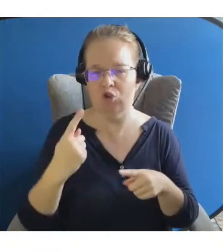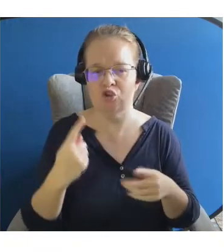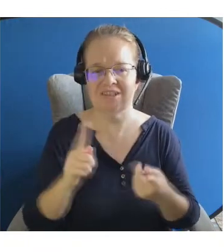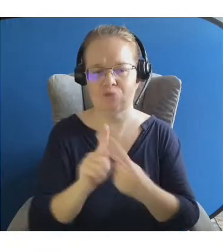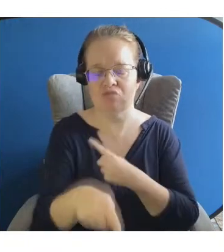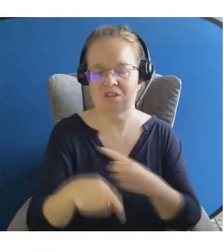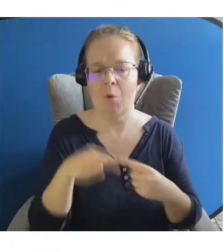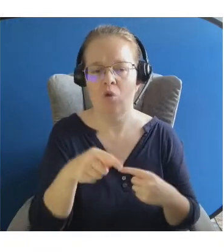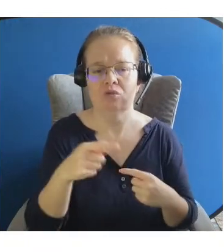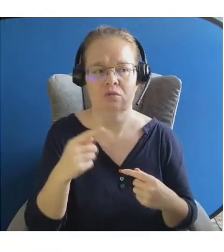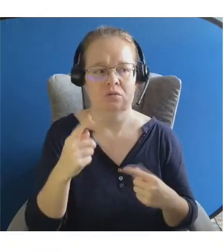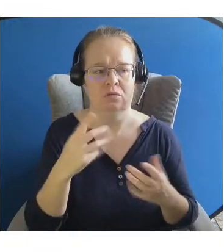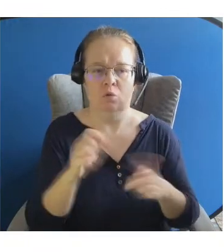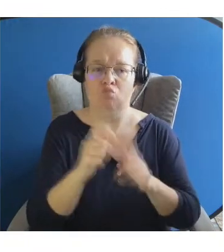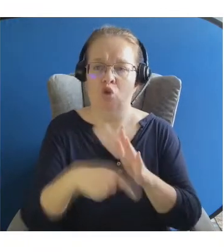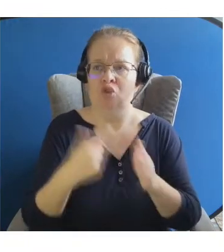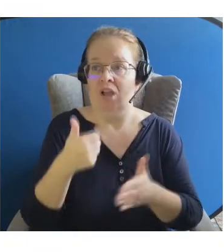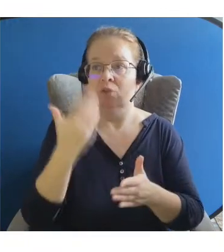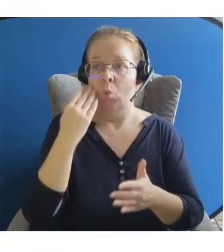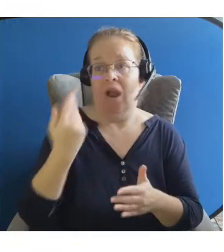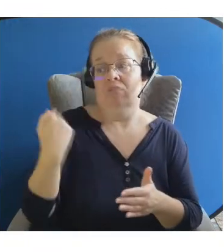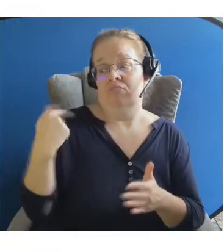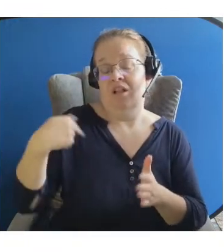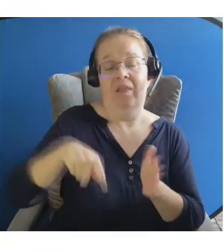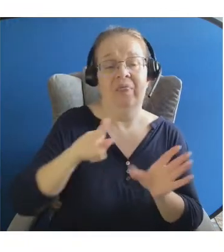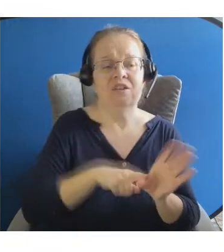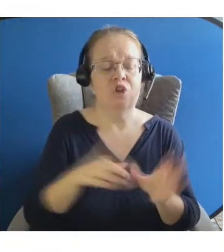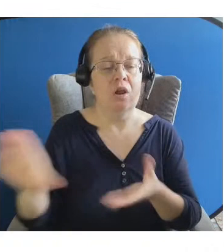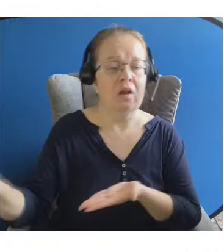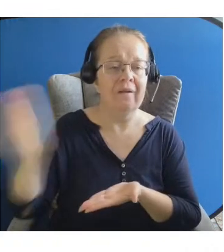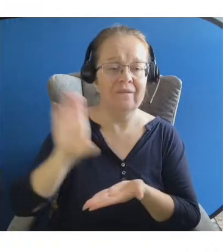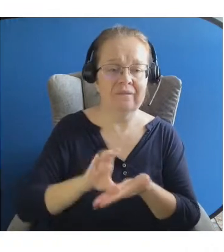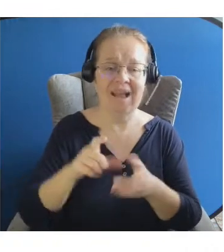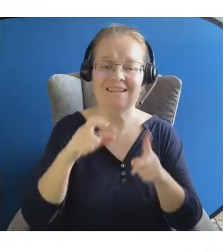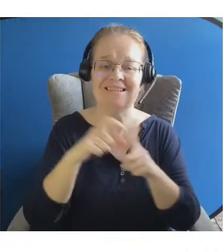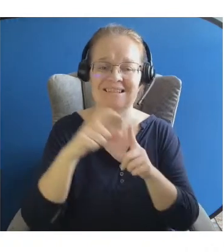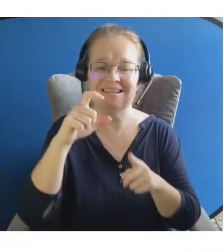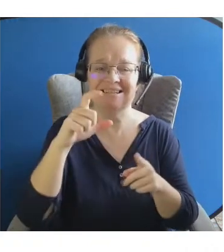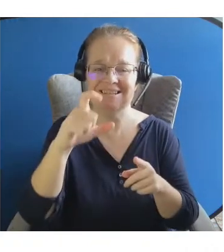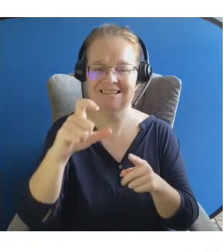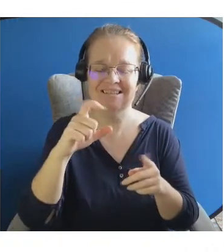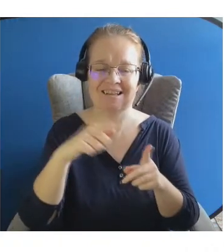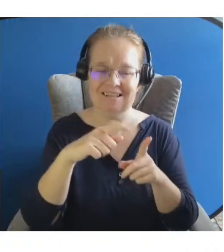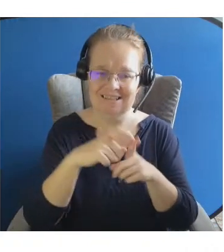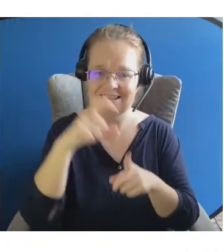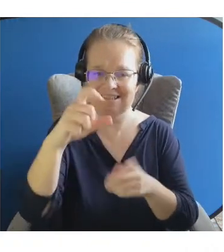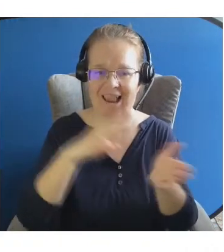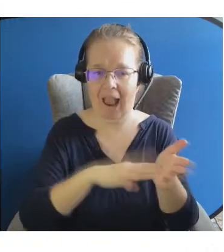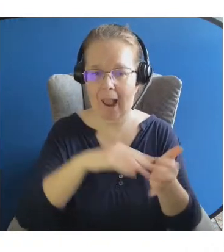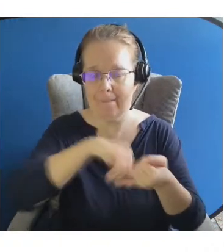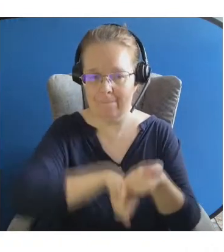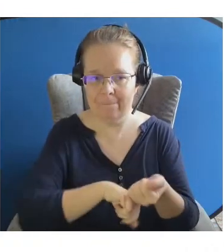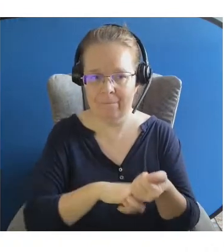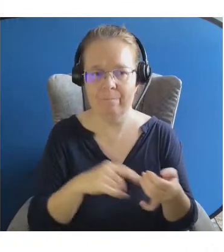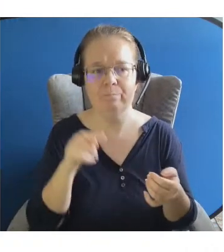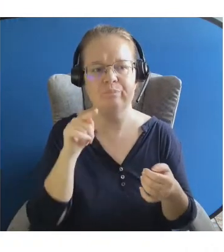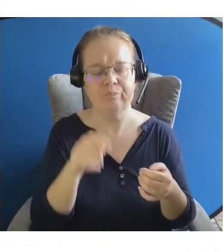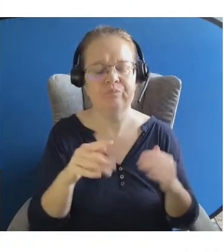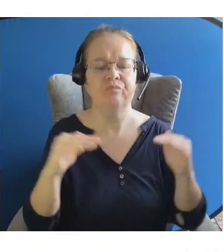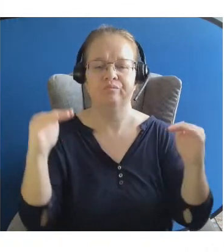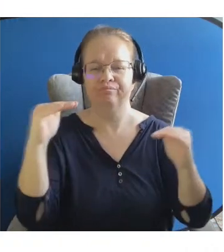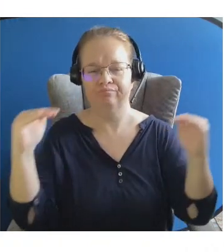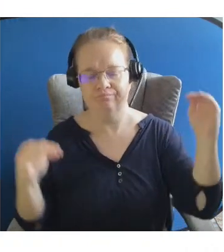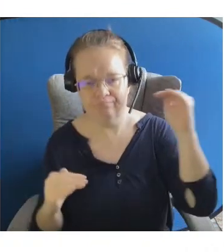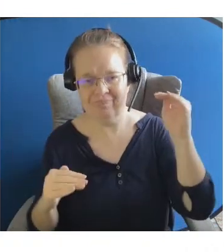place earlier this year. It was funded by DCMS, and it was looking to alleviate the disproportionate